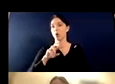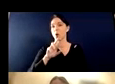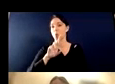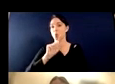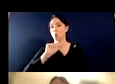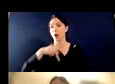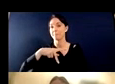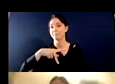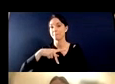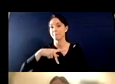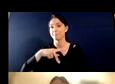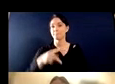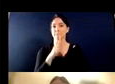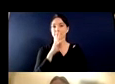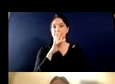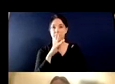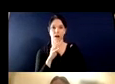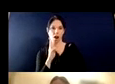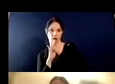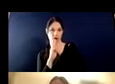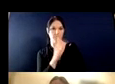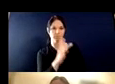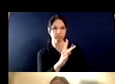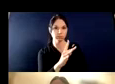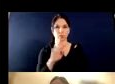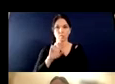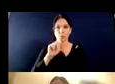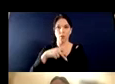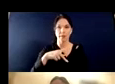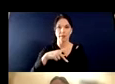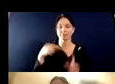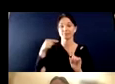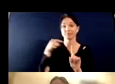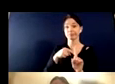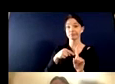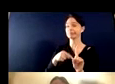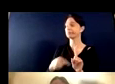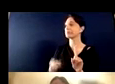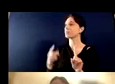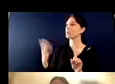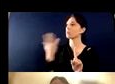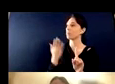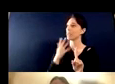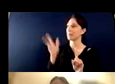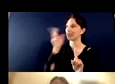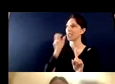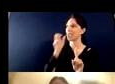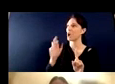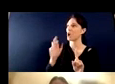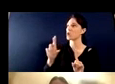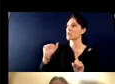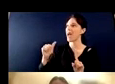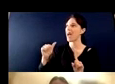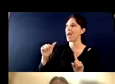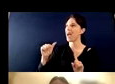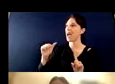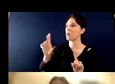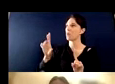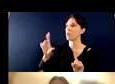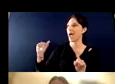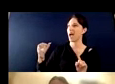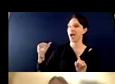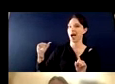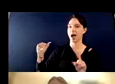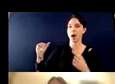rap, this child without any amplification would likely hear rap because they can't